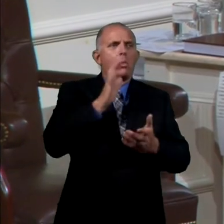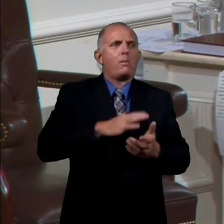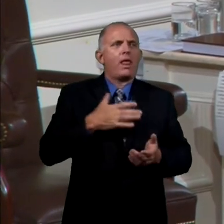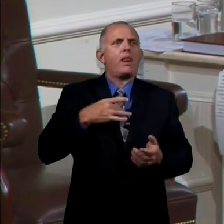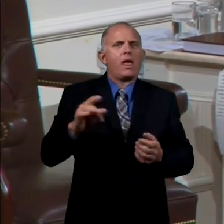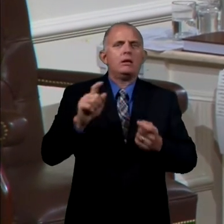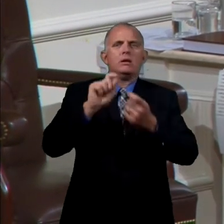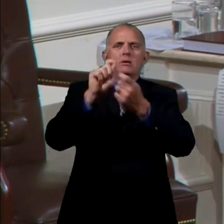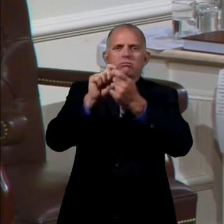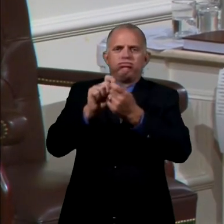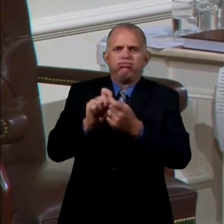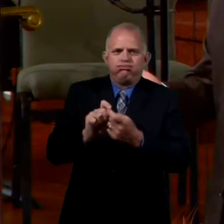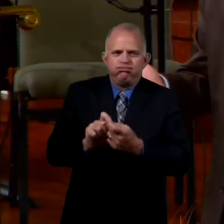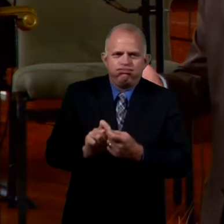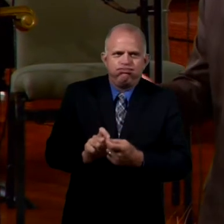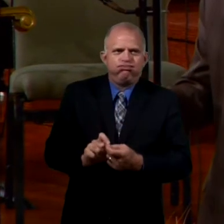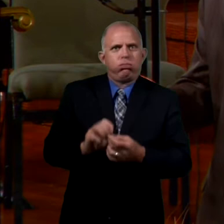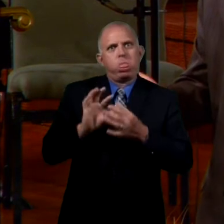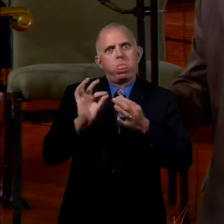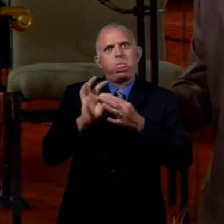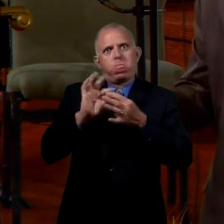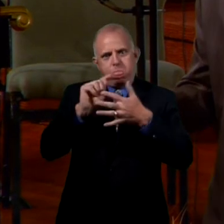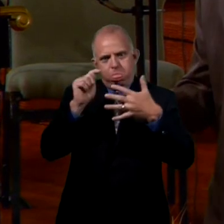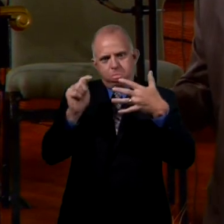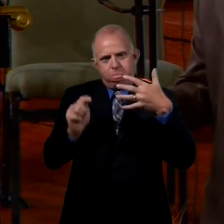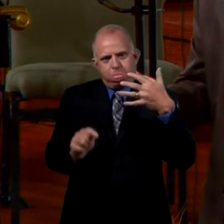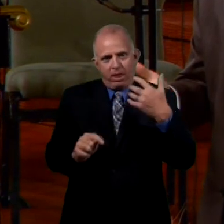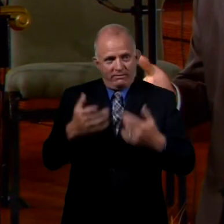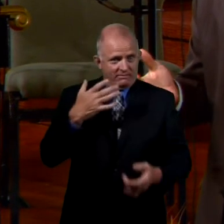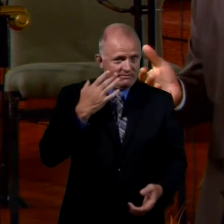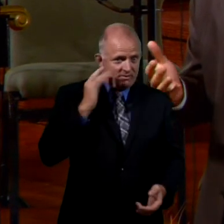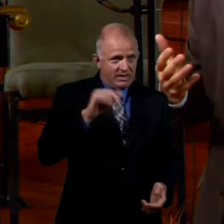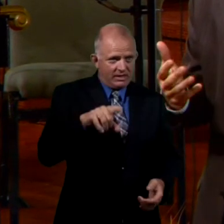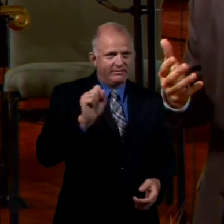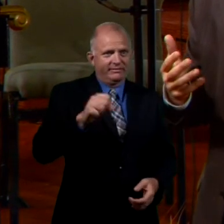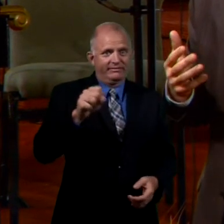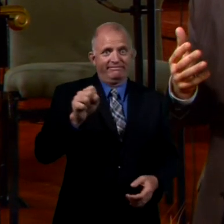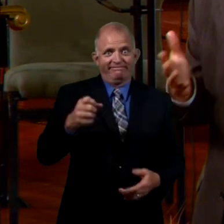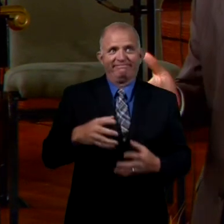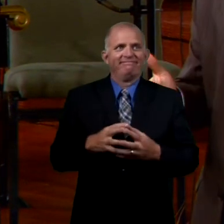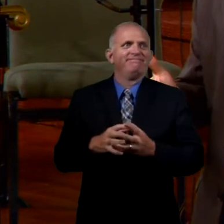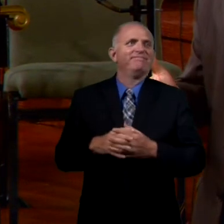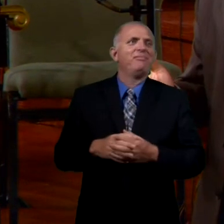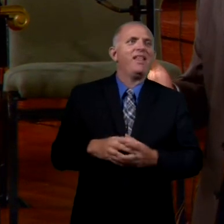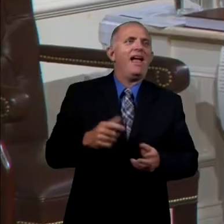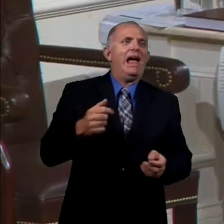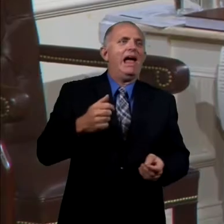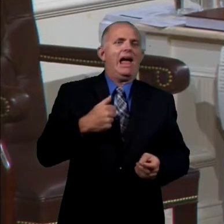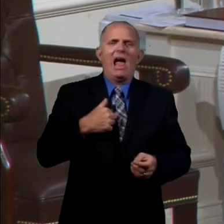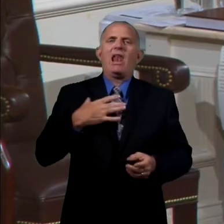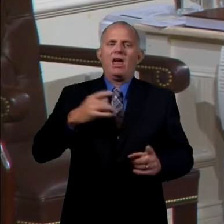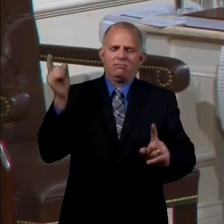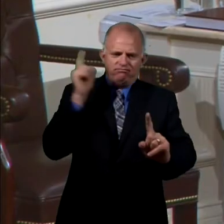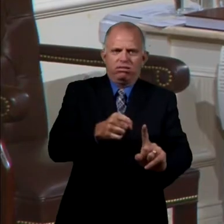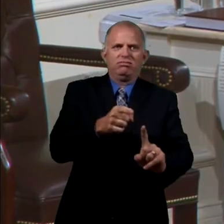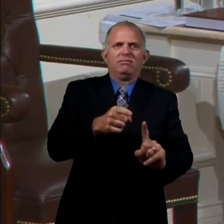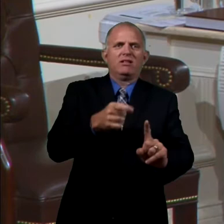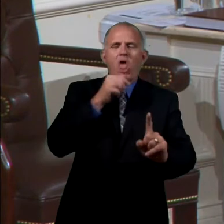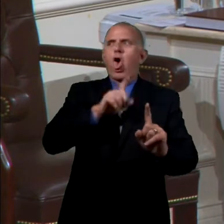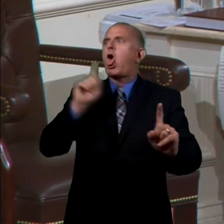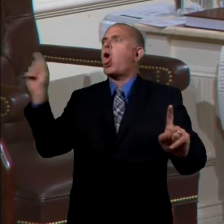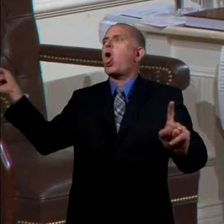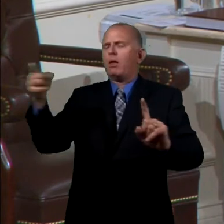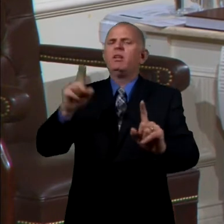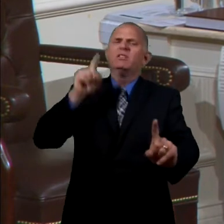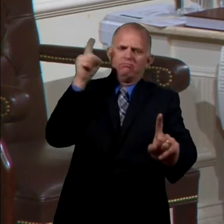talk. Has anyone ever noticed that before? I like to kind of cut to the chase and make it a very